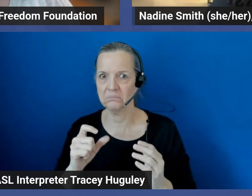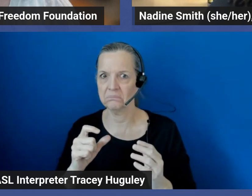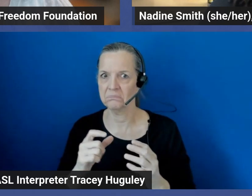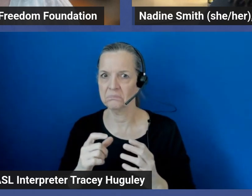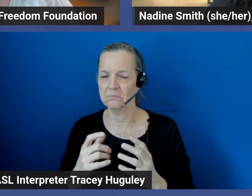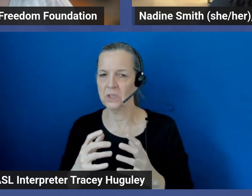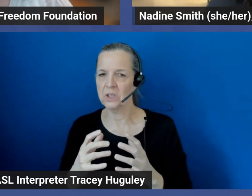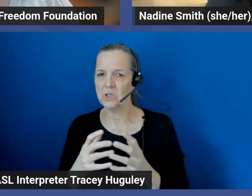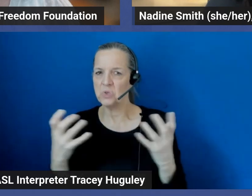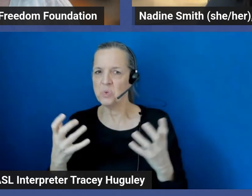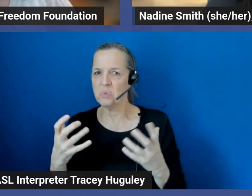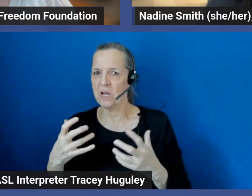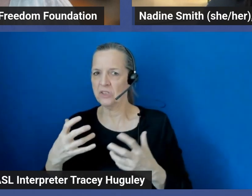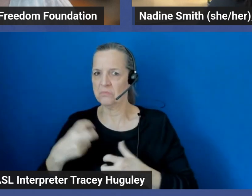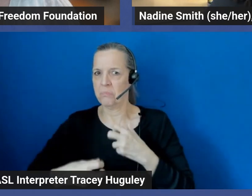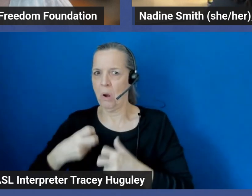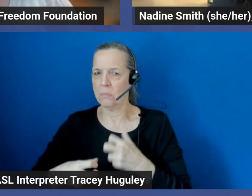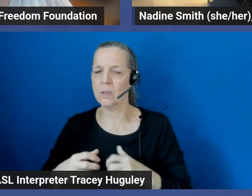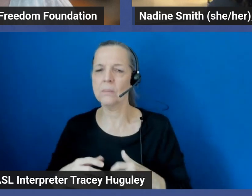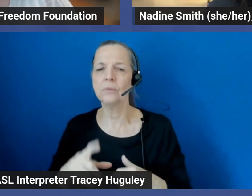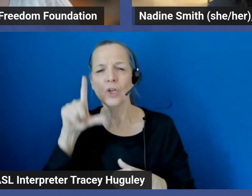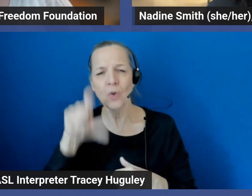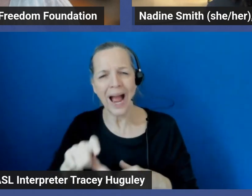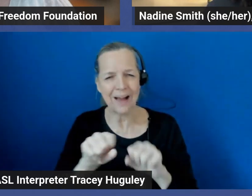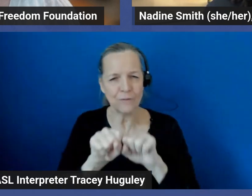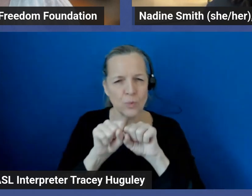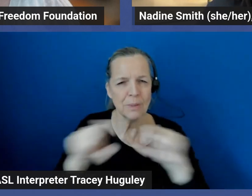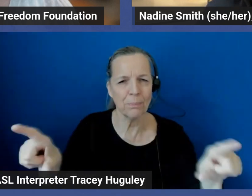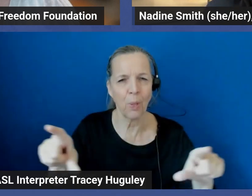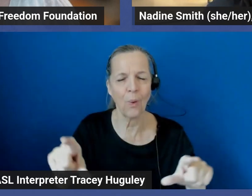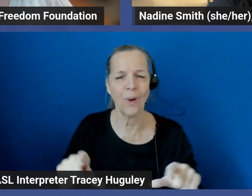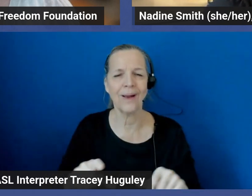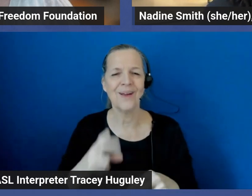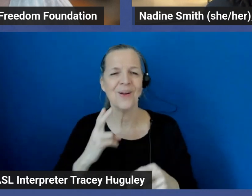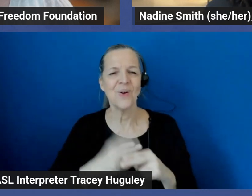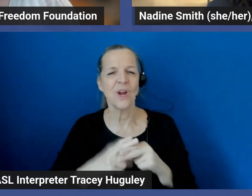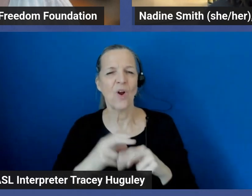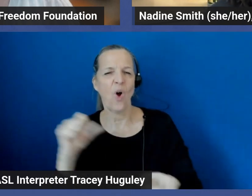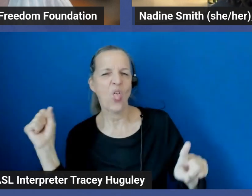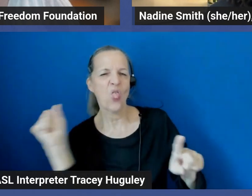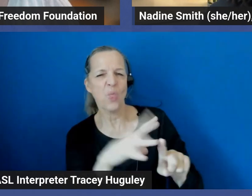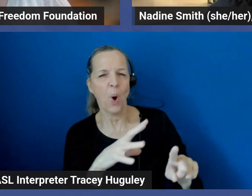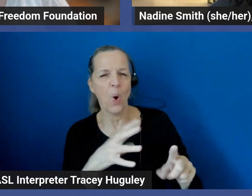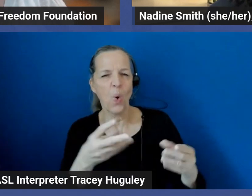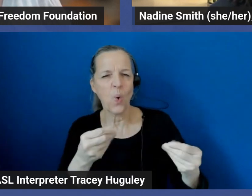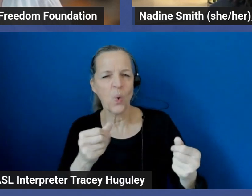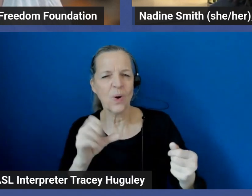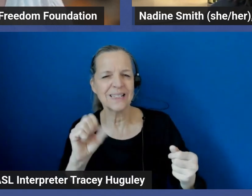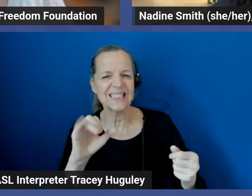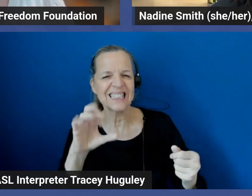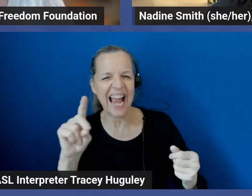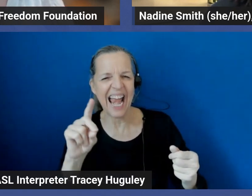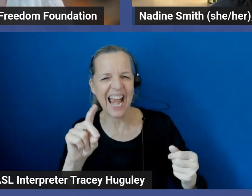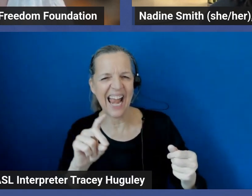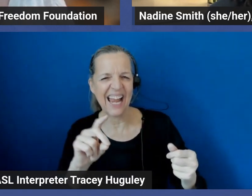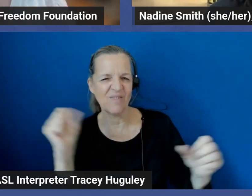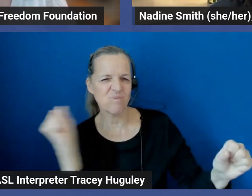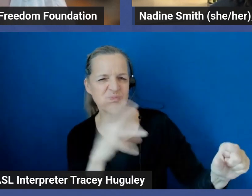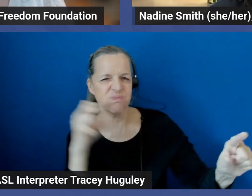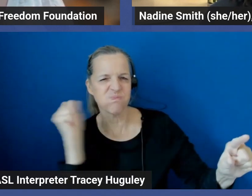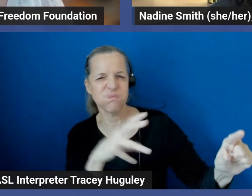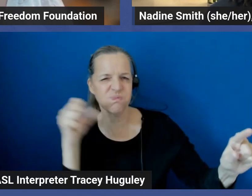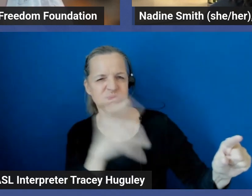to deploy, you don't know what the grain of sand, we call it throwing sand in the gears of everything. You don't know which grain of sand it's going to